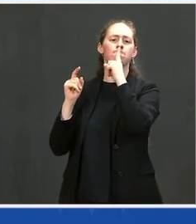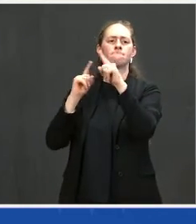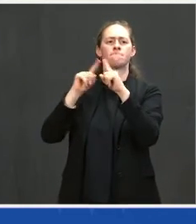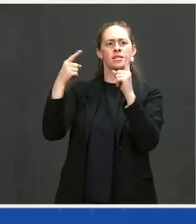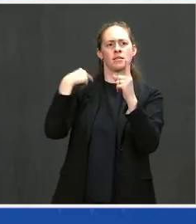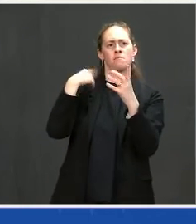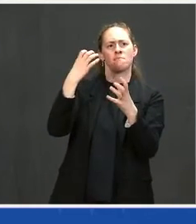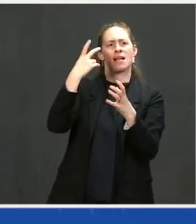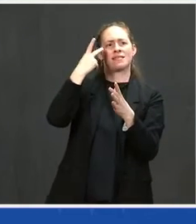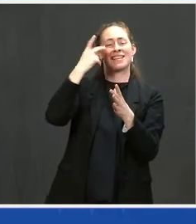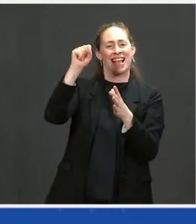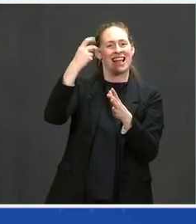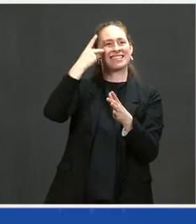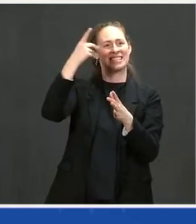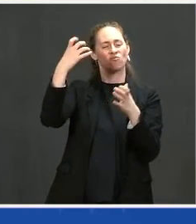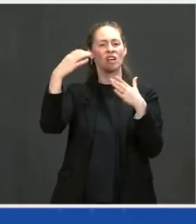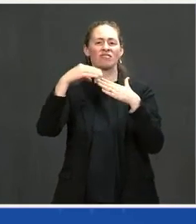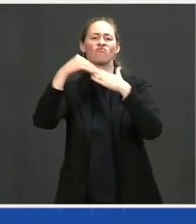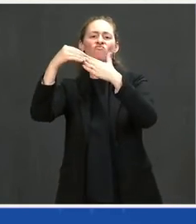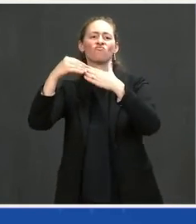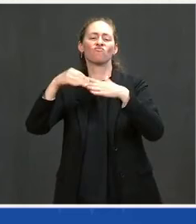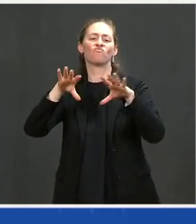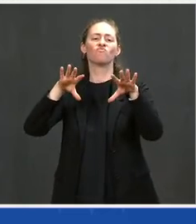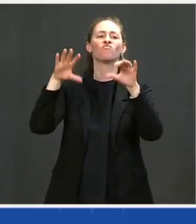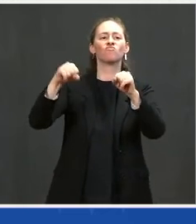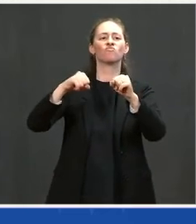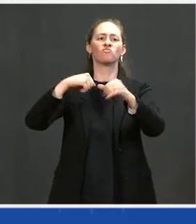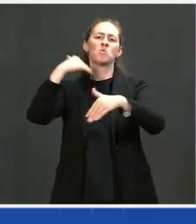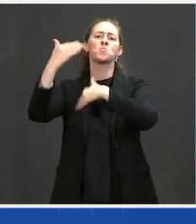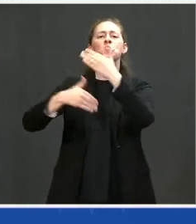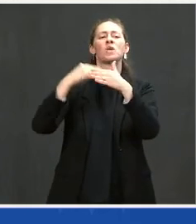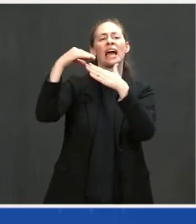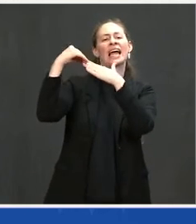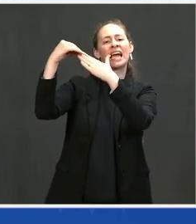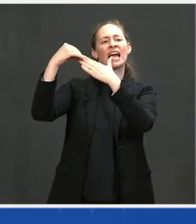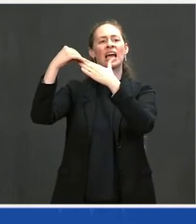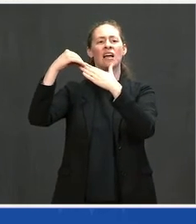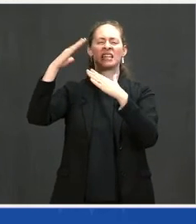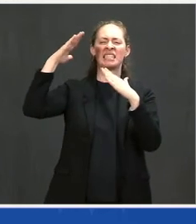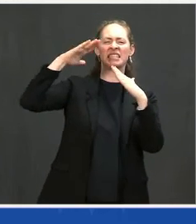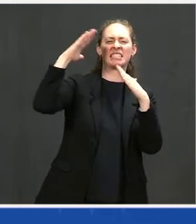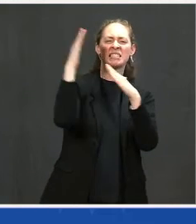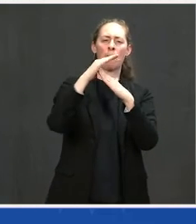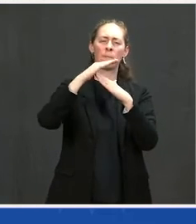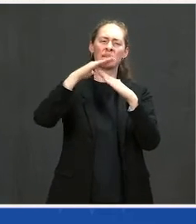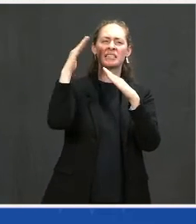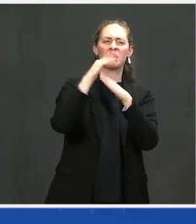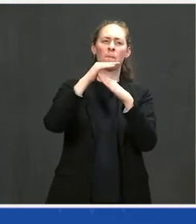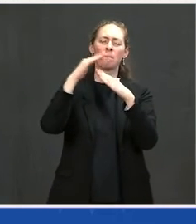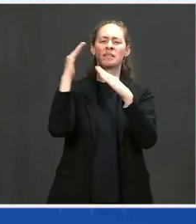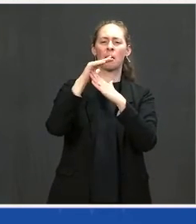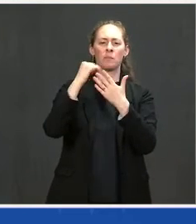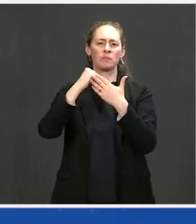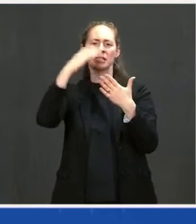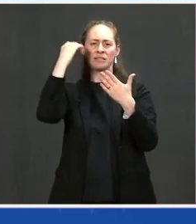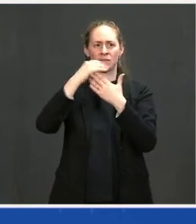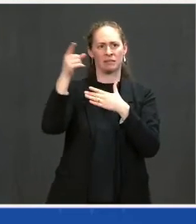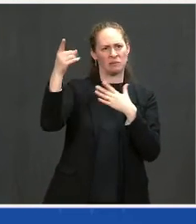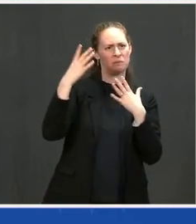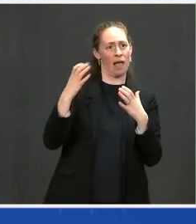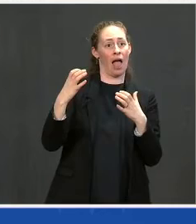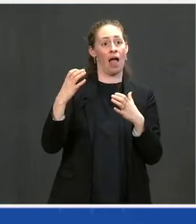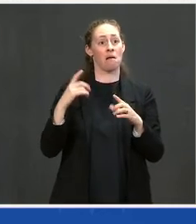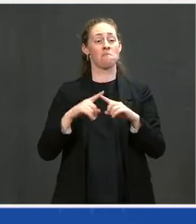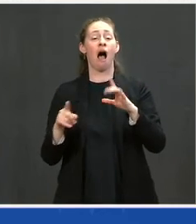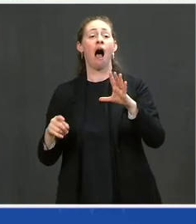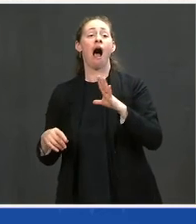world, the wealthiest country in the world, and the most powerful country in the world. That's not going to happen on my watch, because the United States is